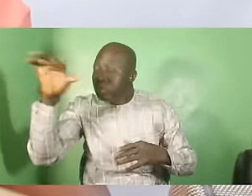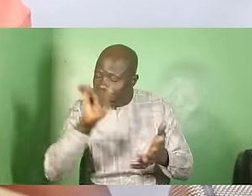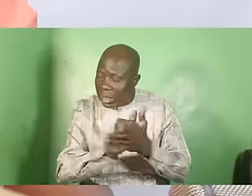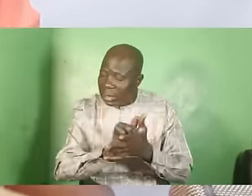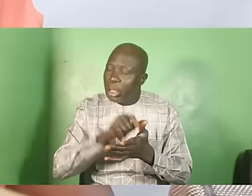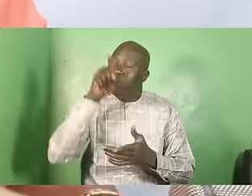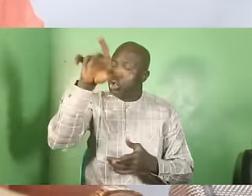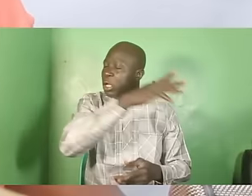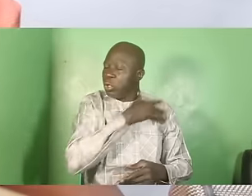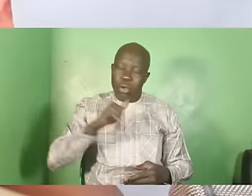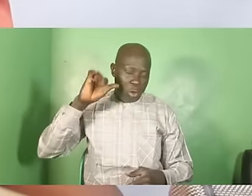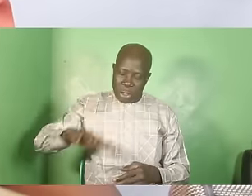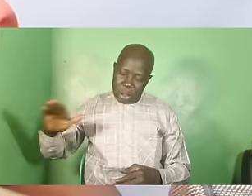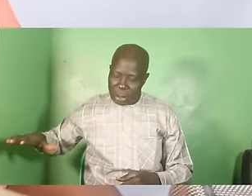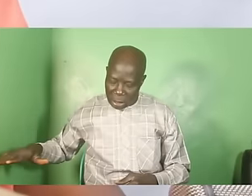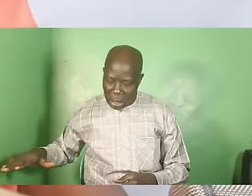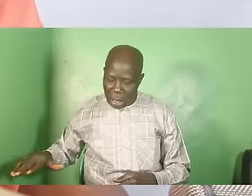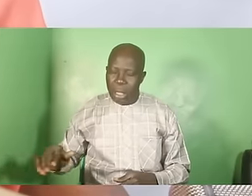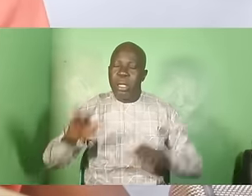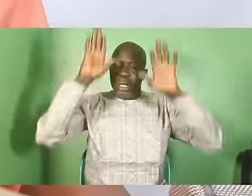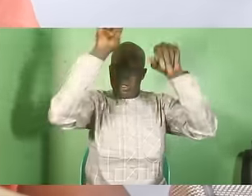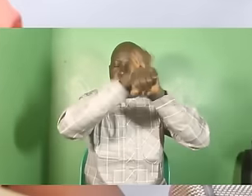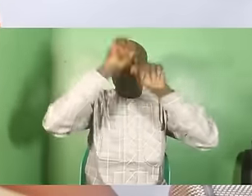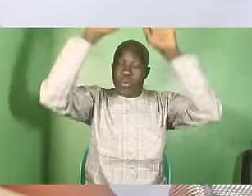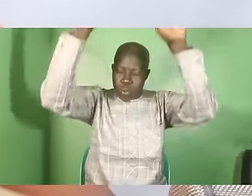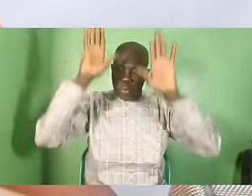you that as for you and your entire family,